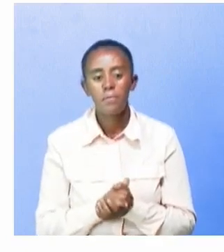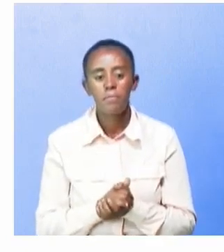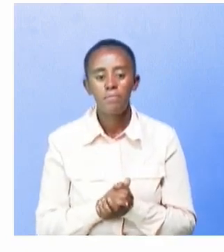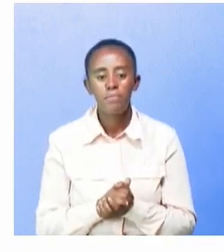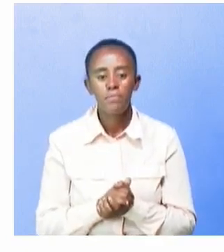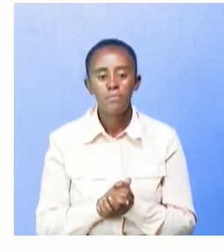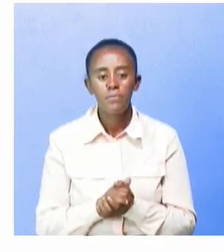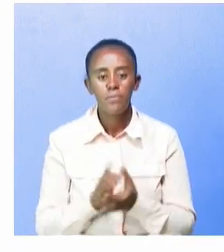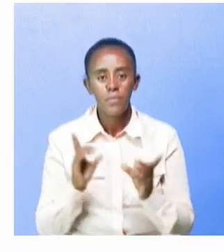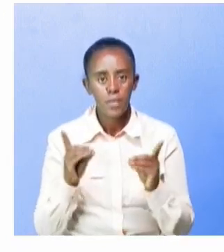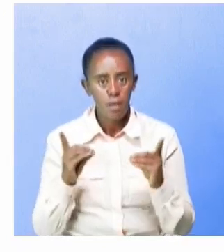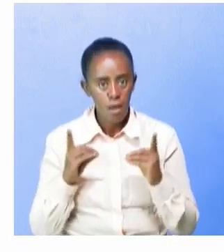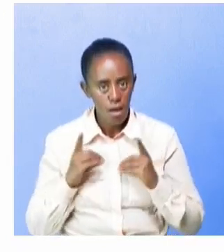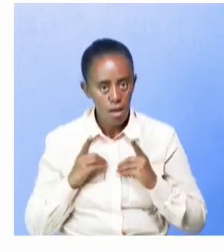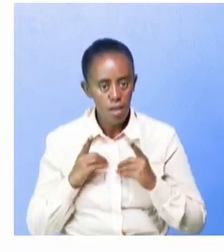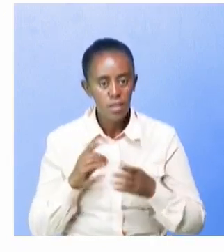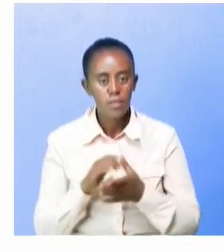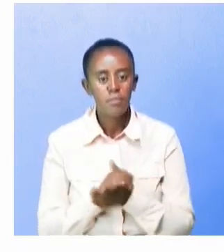had